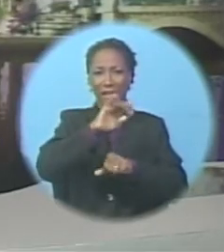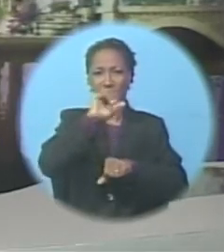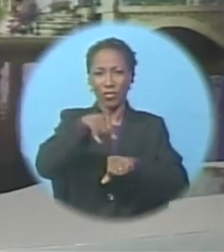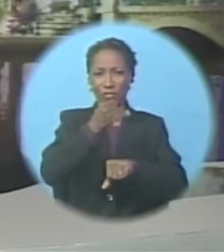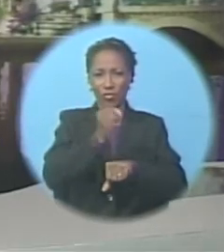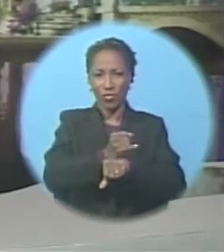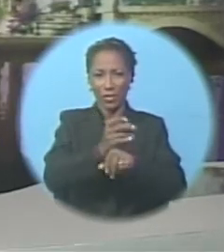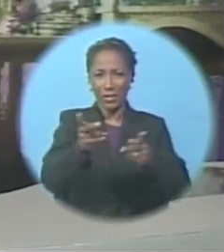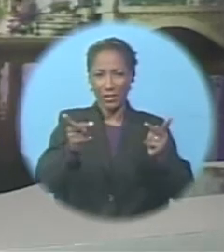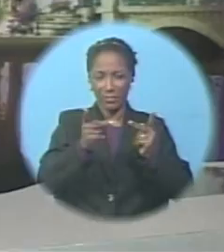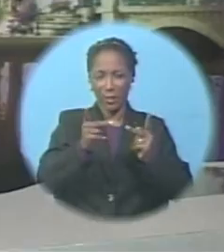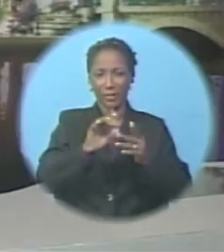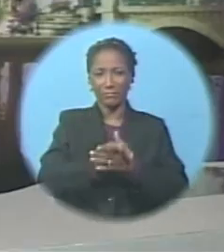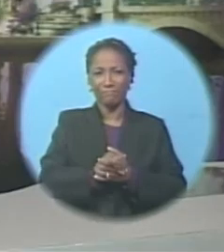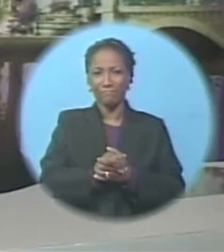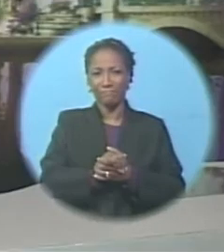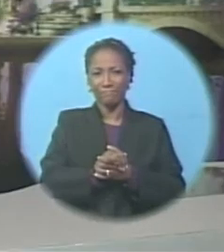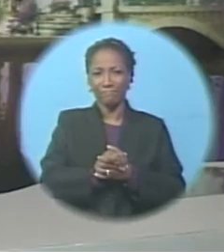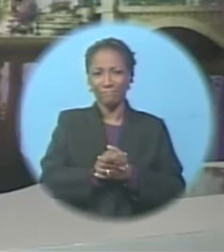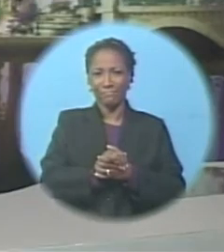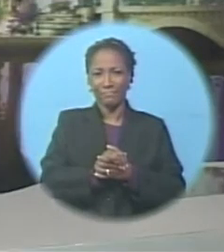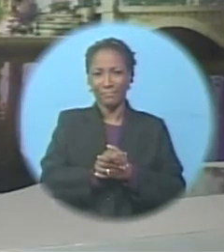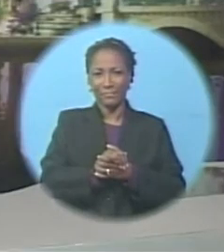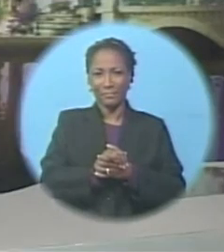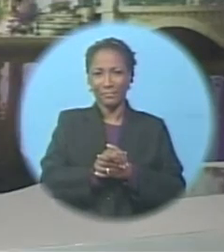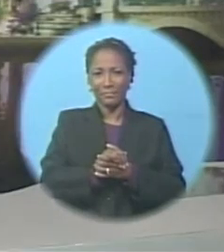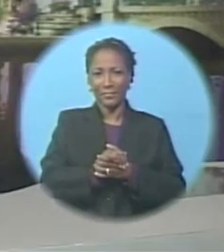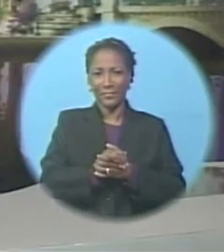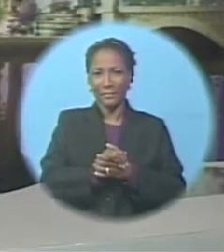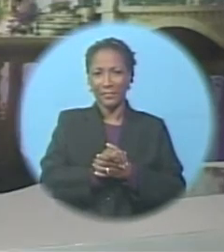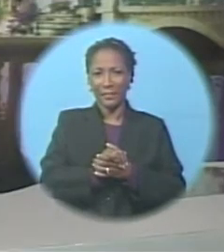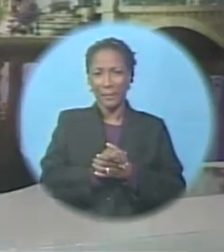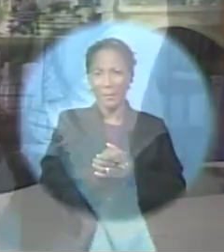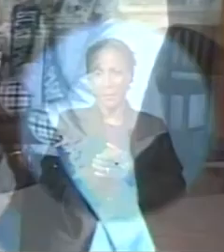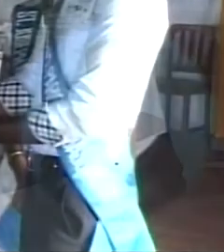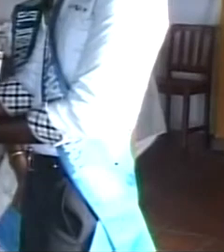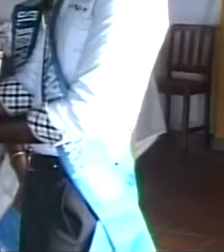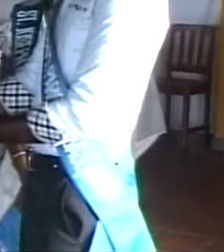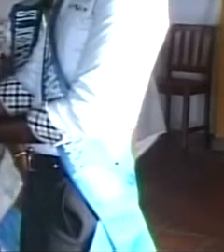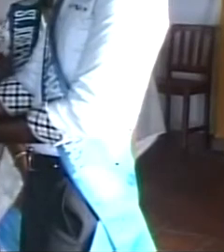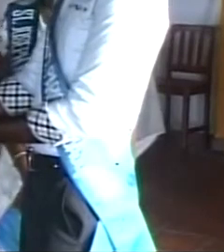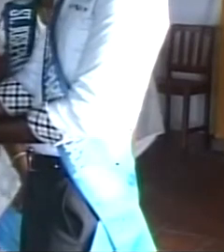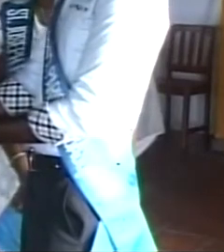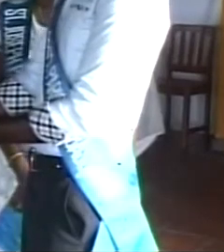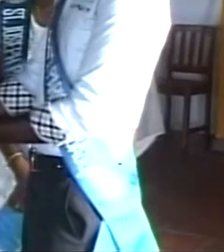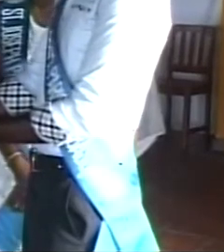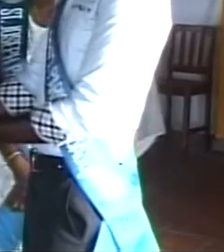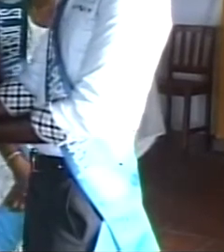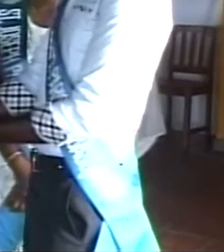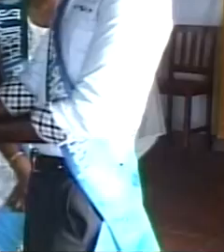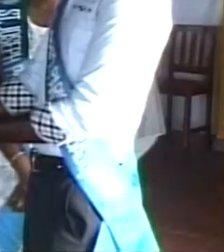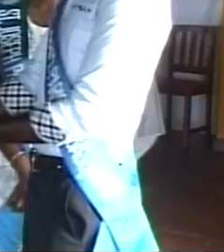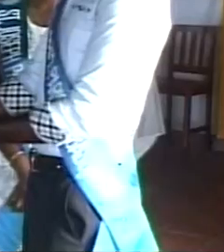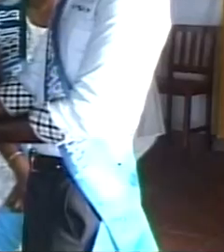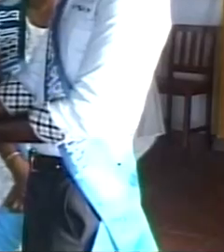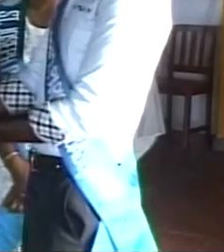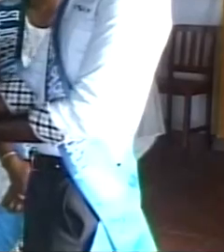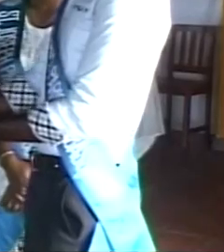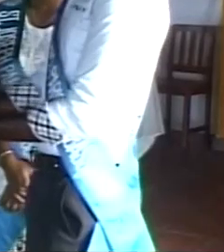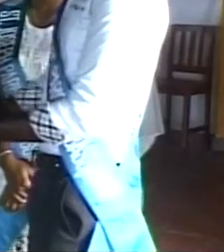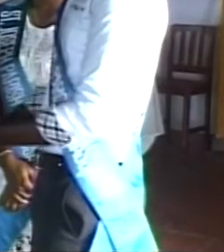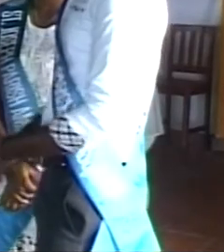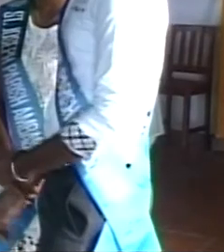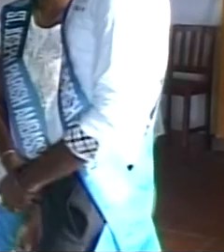during a ceremony hosted by the St. Joseph Parish Independence Committee at the Naniki restaurant. It was themed Celebrate the